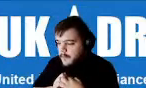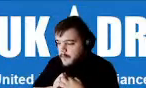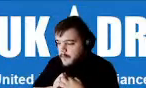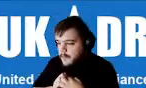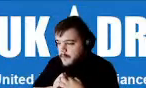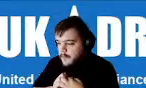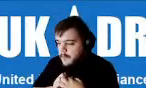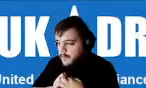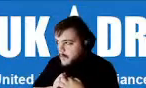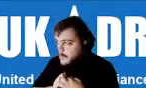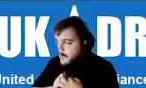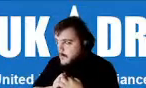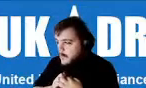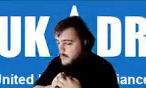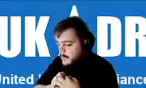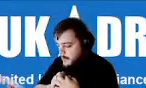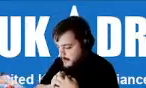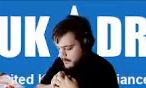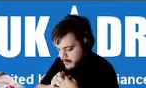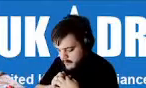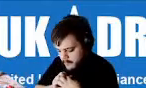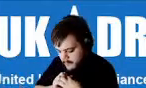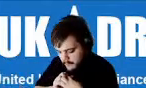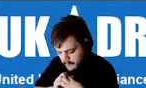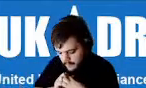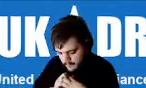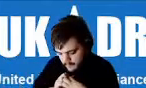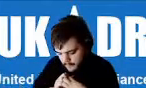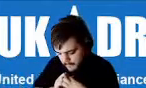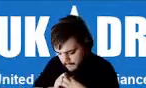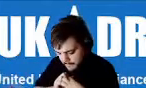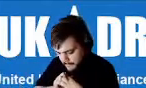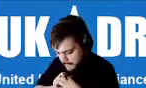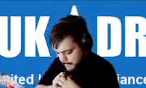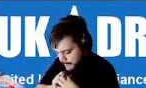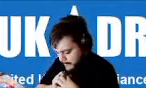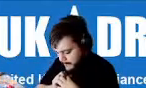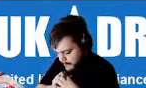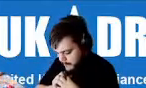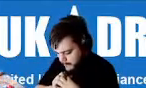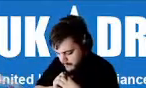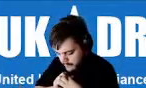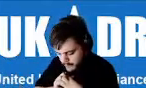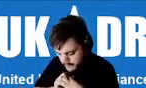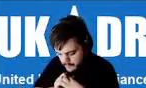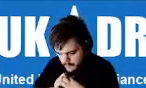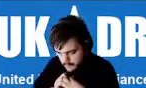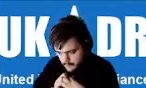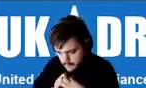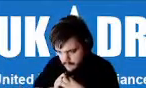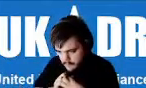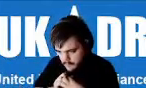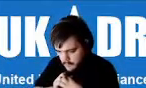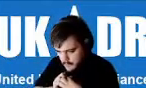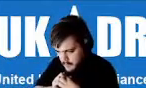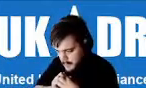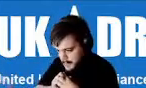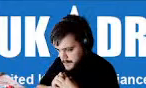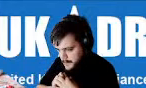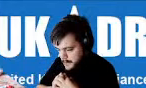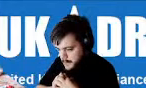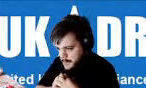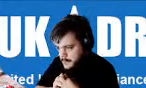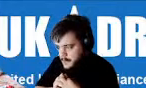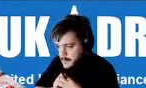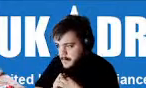and beyond, looking at risk-informed decision-making, investment and behaviour. it would be fantastic to see you all there. You